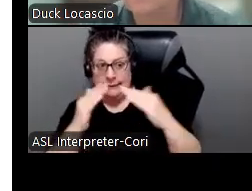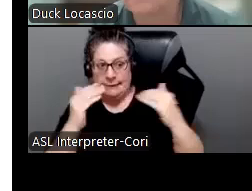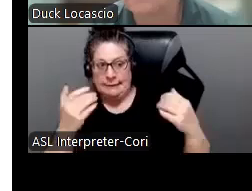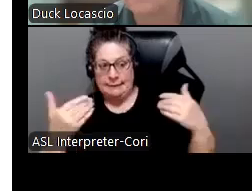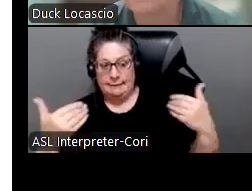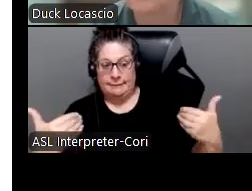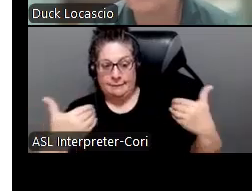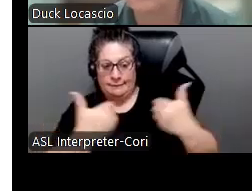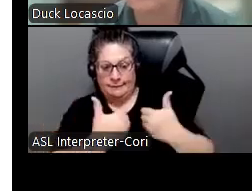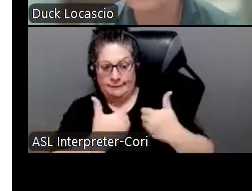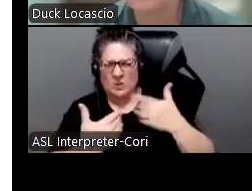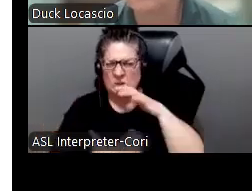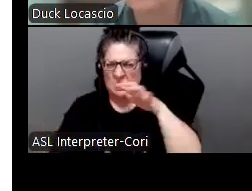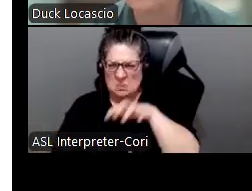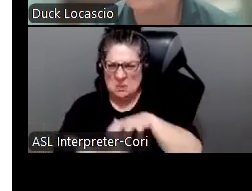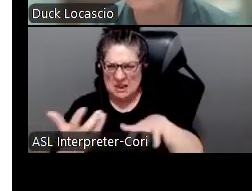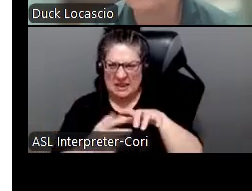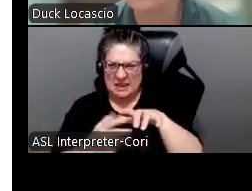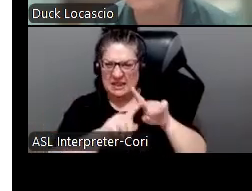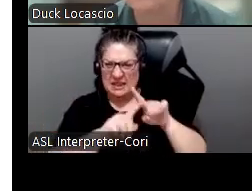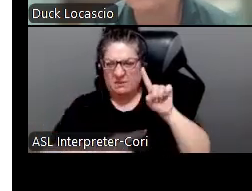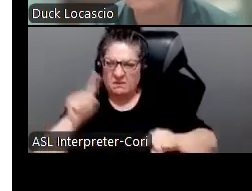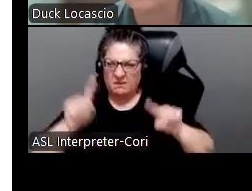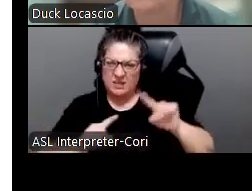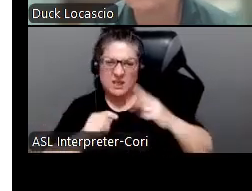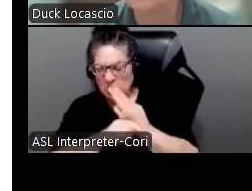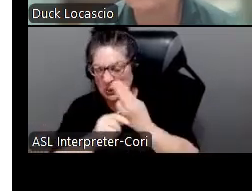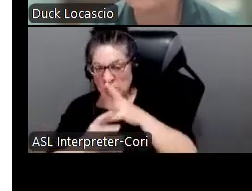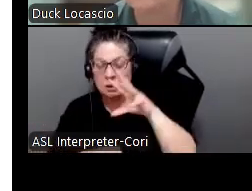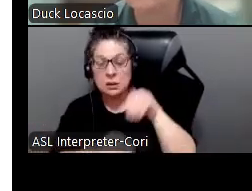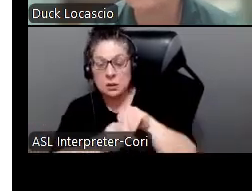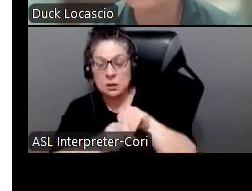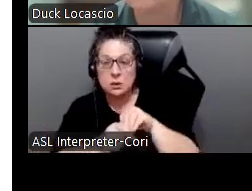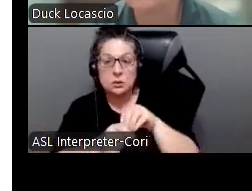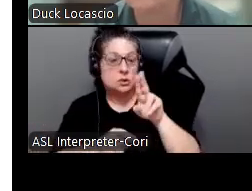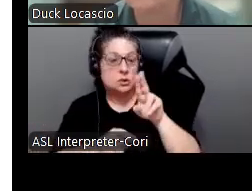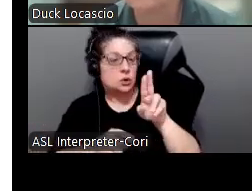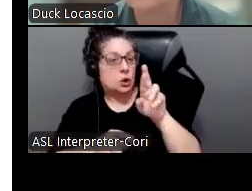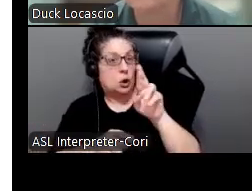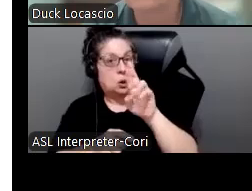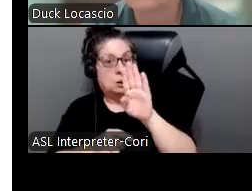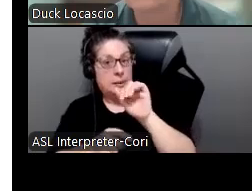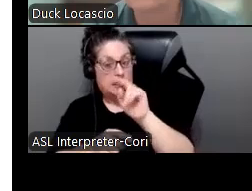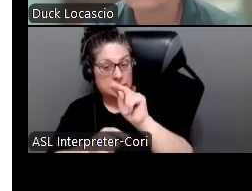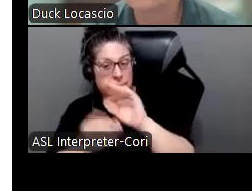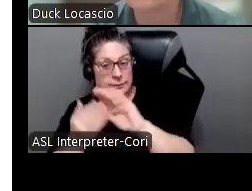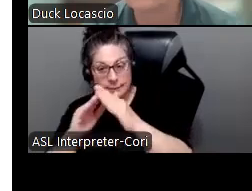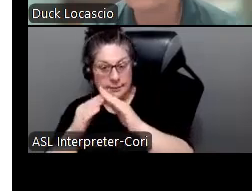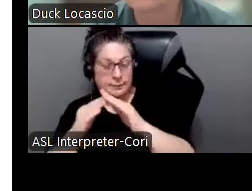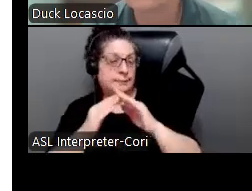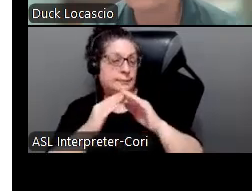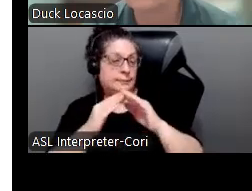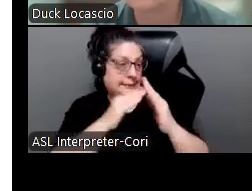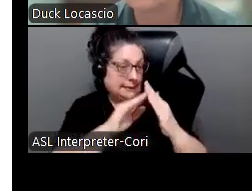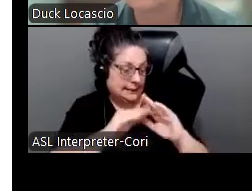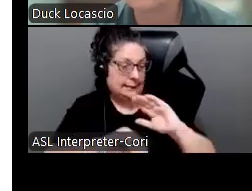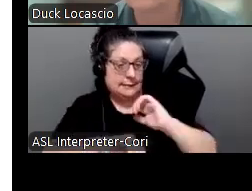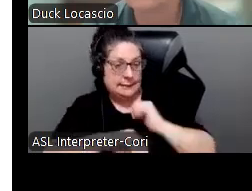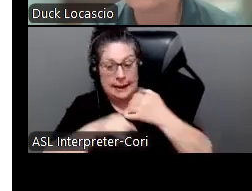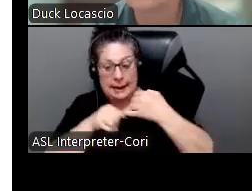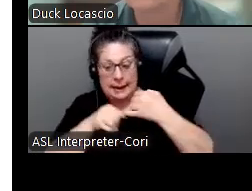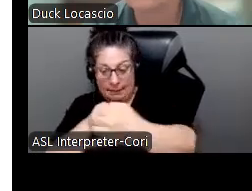an interesting mix of multi-use. That includes urban settings, city